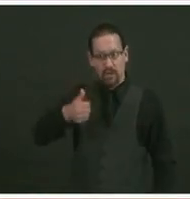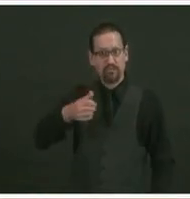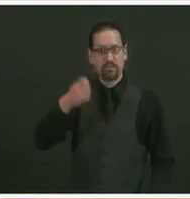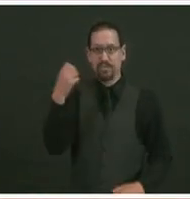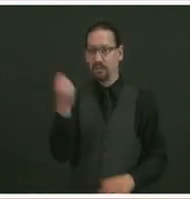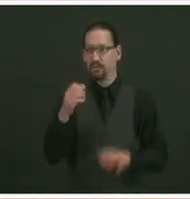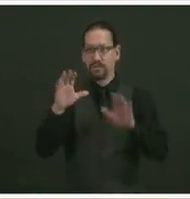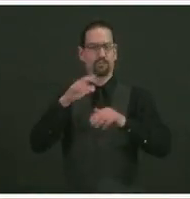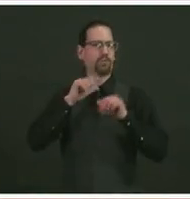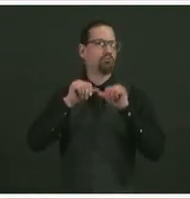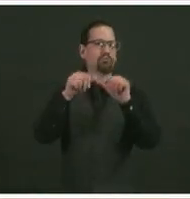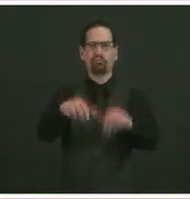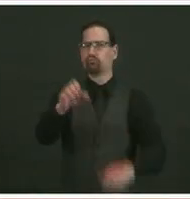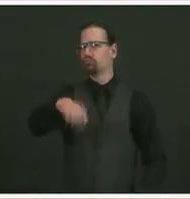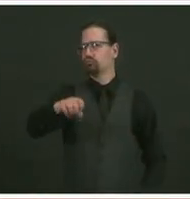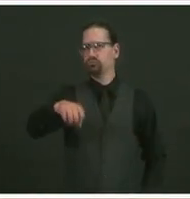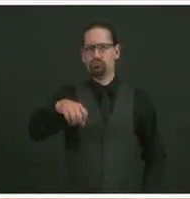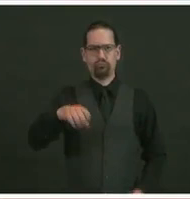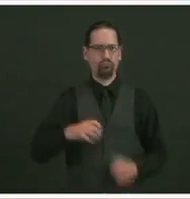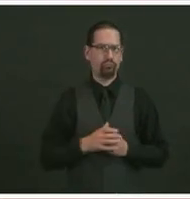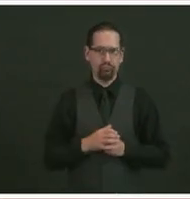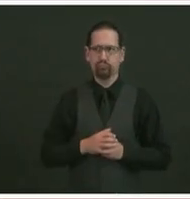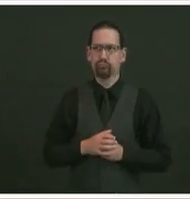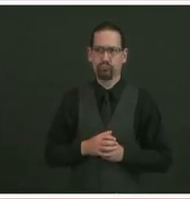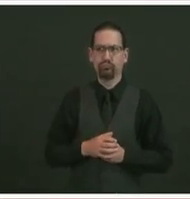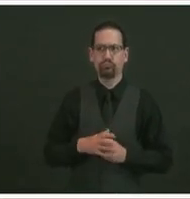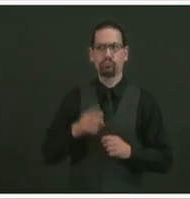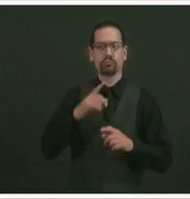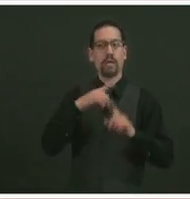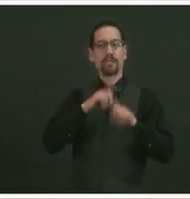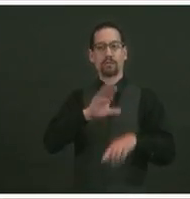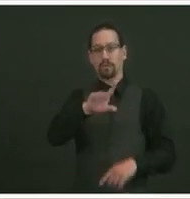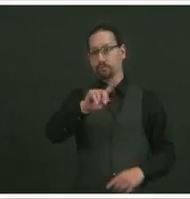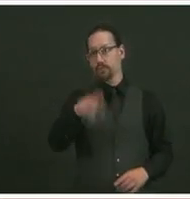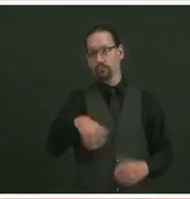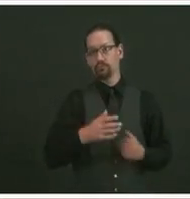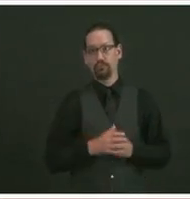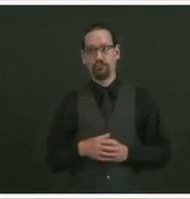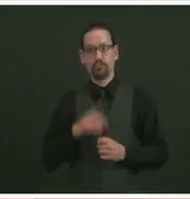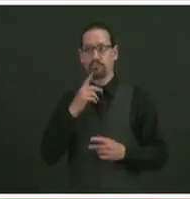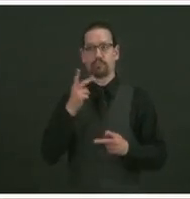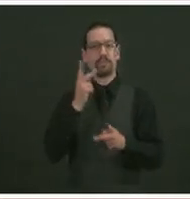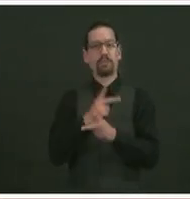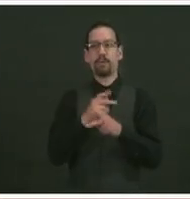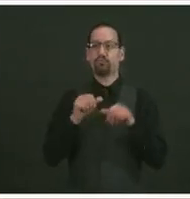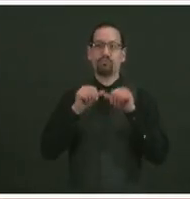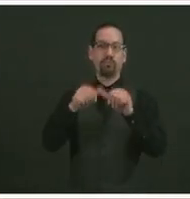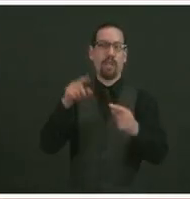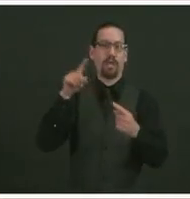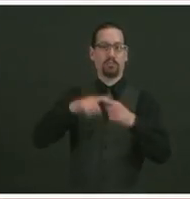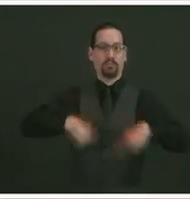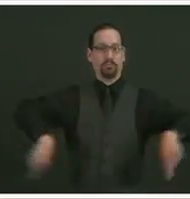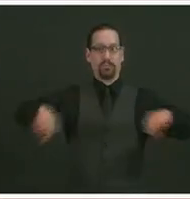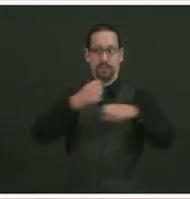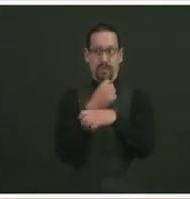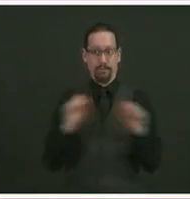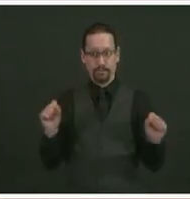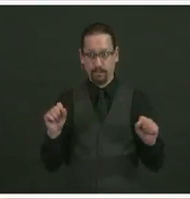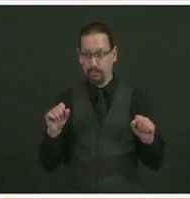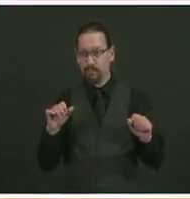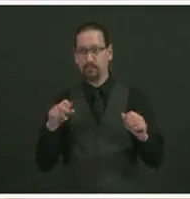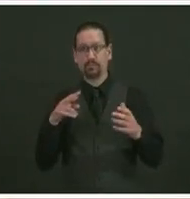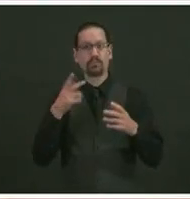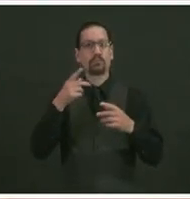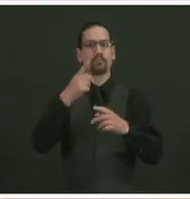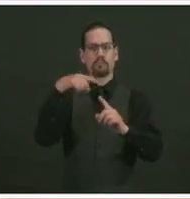and I don't know. The answer, Steve, is I'll need to keep them there until I feel it's safe, and I don't know when that's going to be. Will you have troops